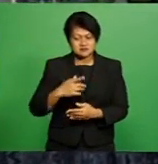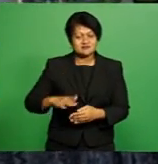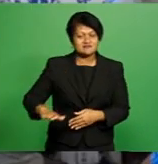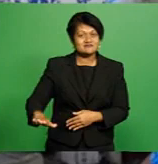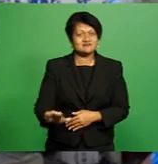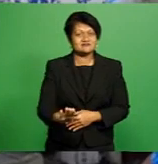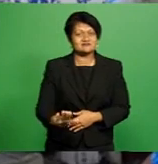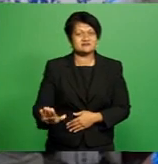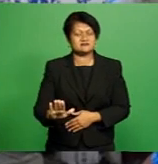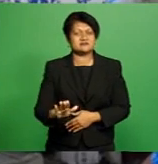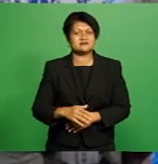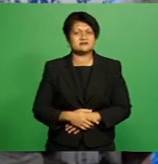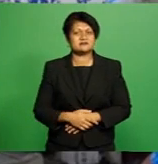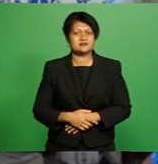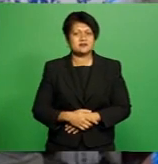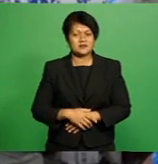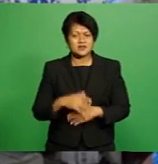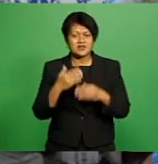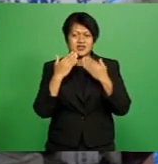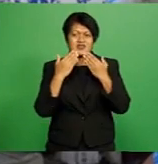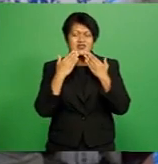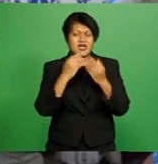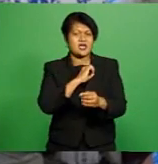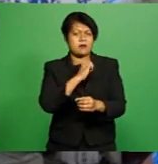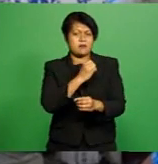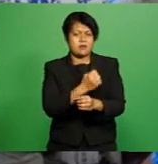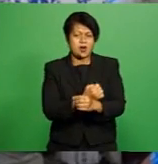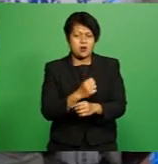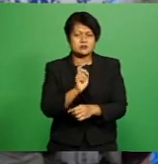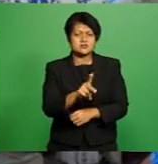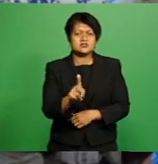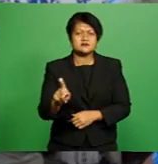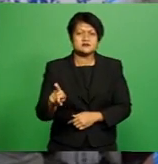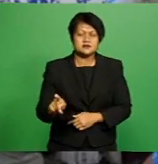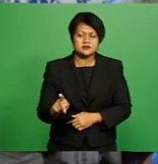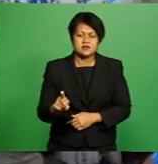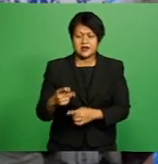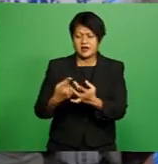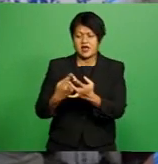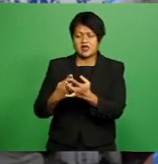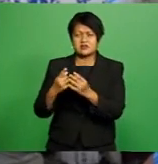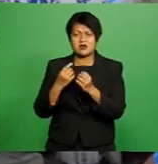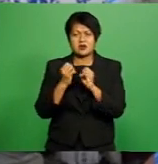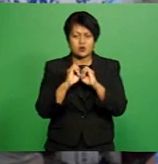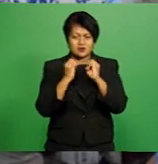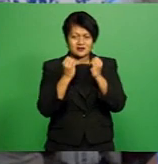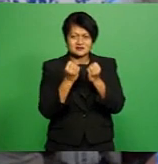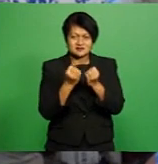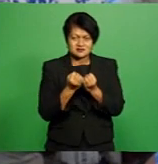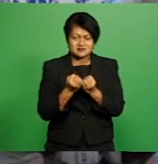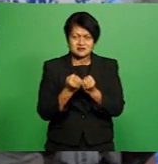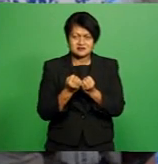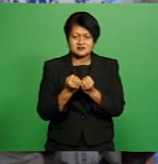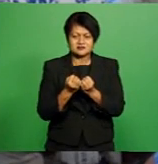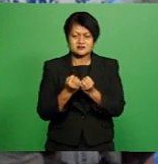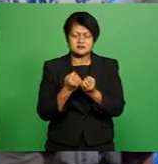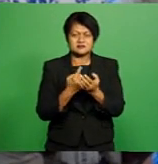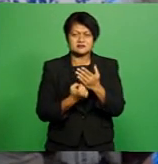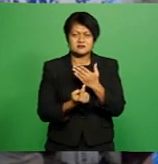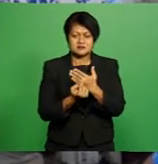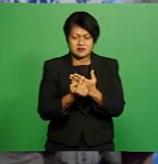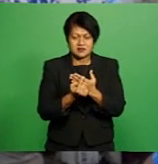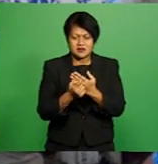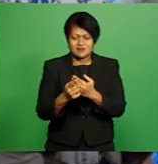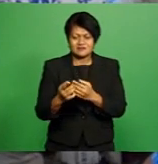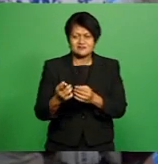thank Empower Pacific and the other organization who have been able to step